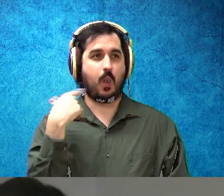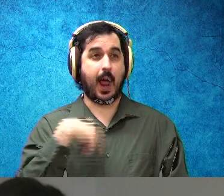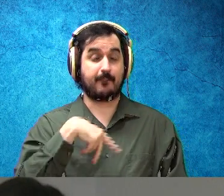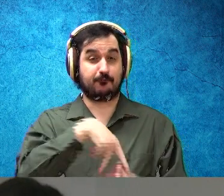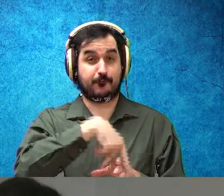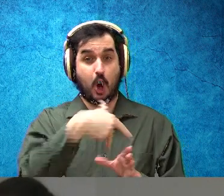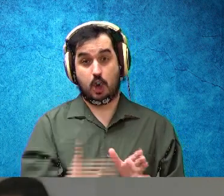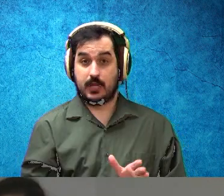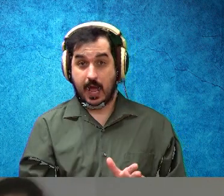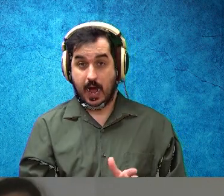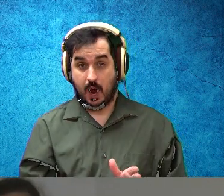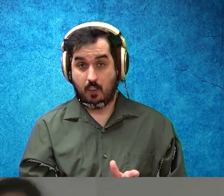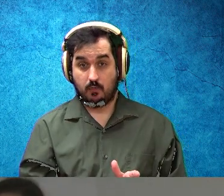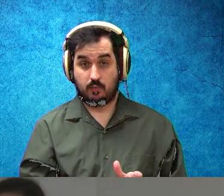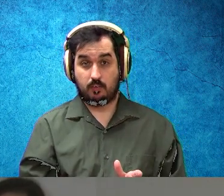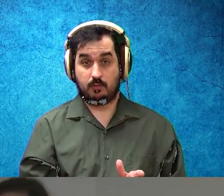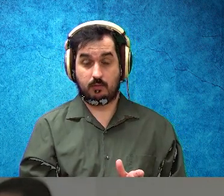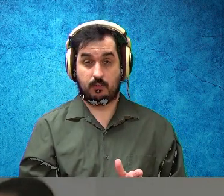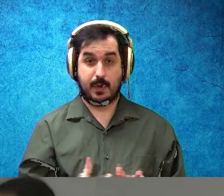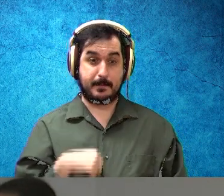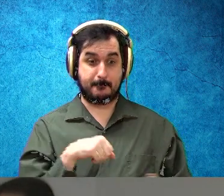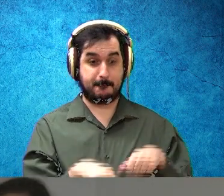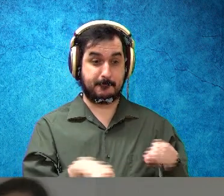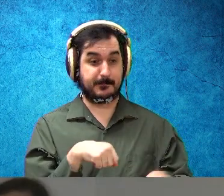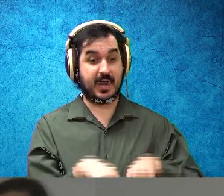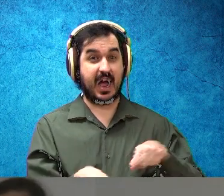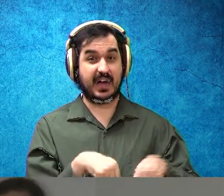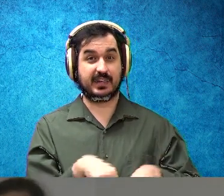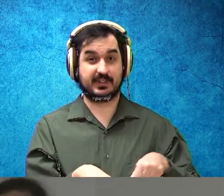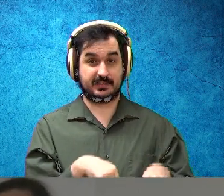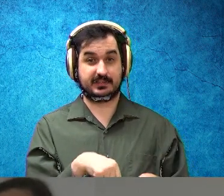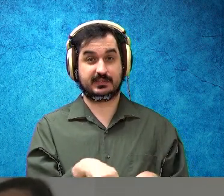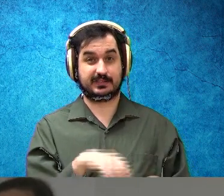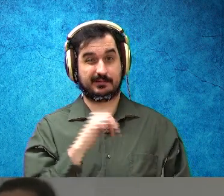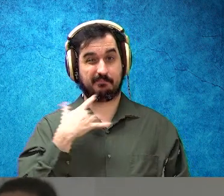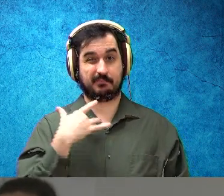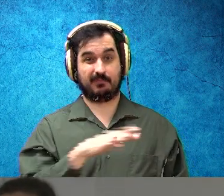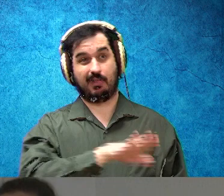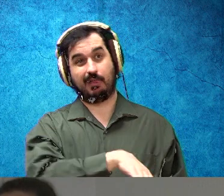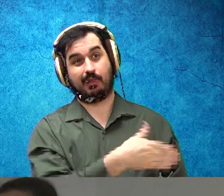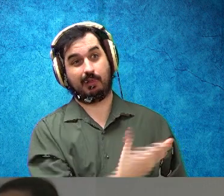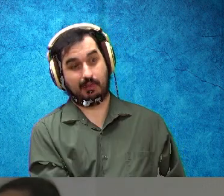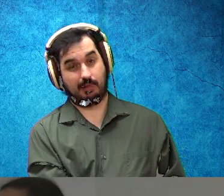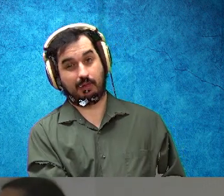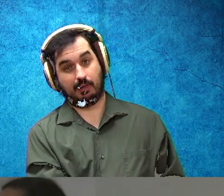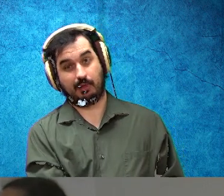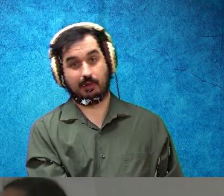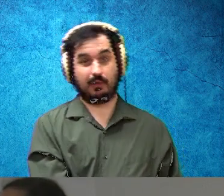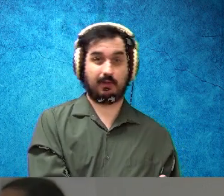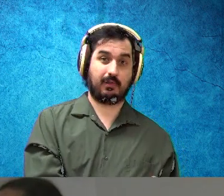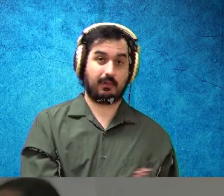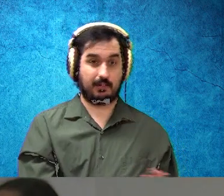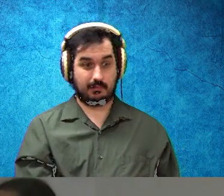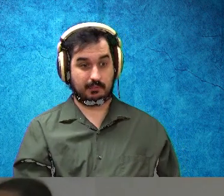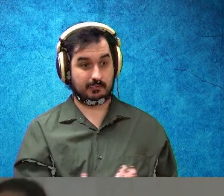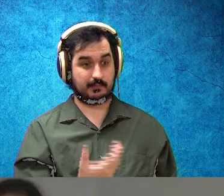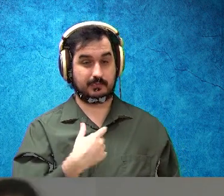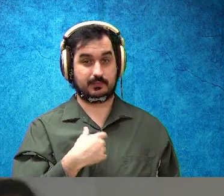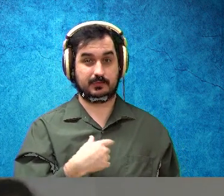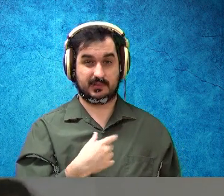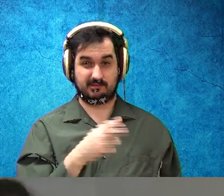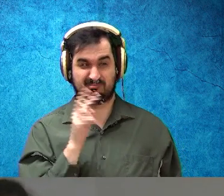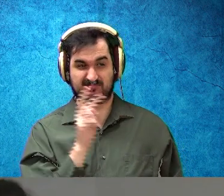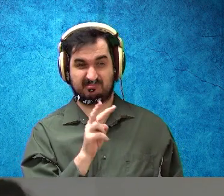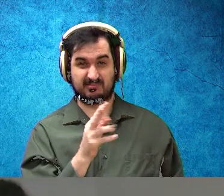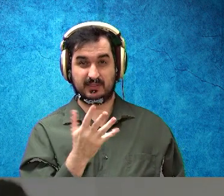down, our bike's usually turned over, we didn't put the kickstand down. Looks to